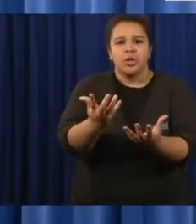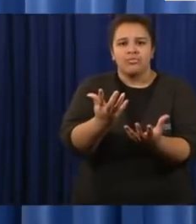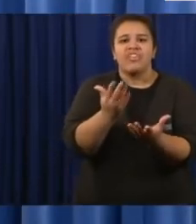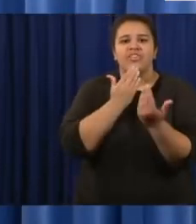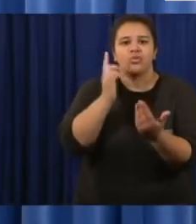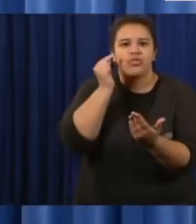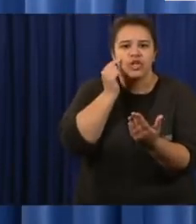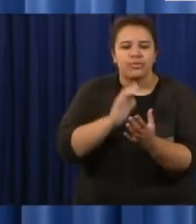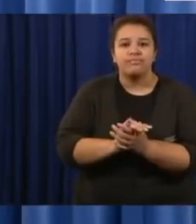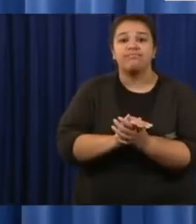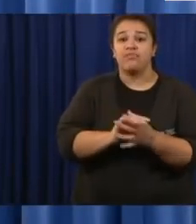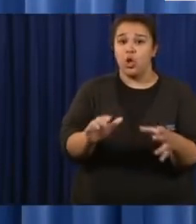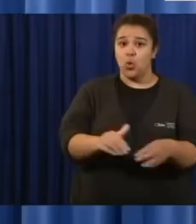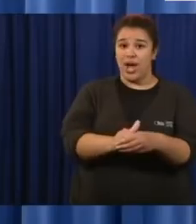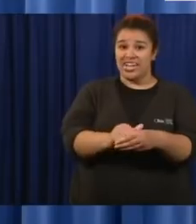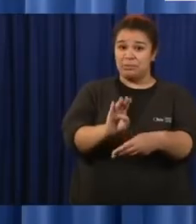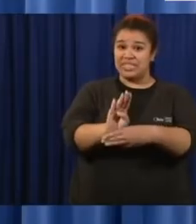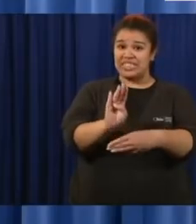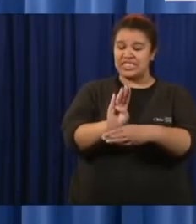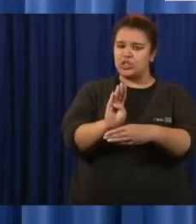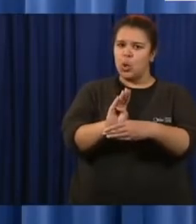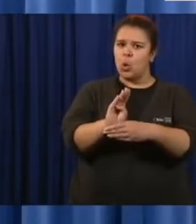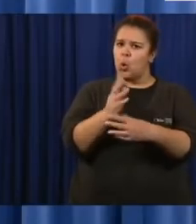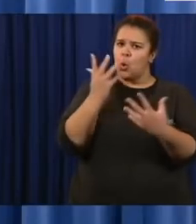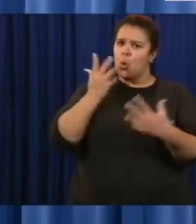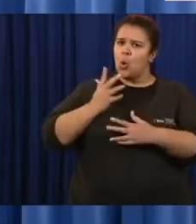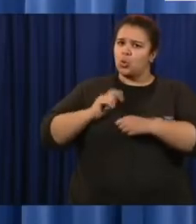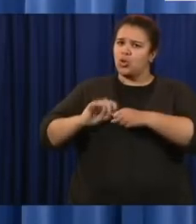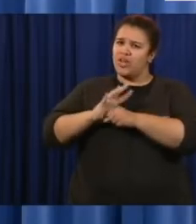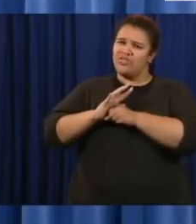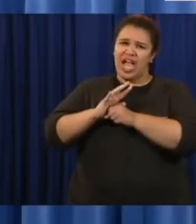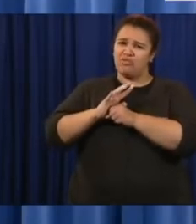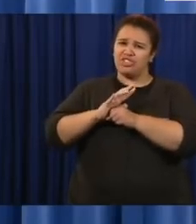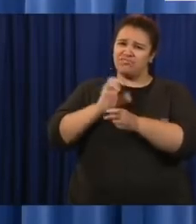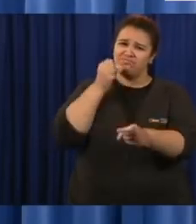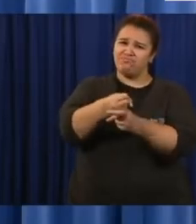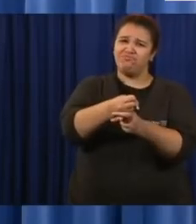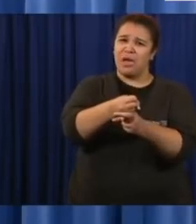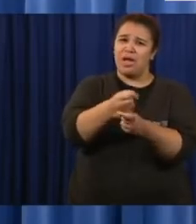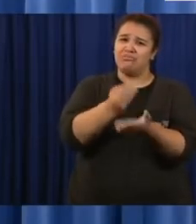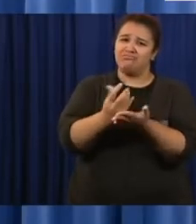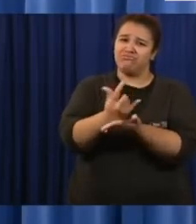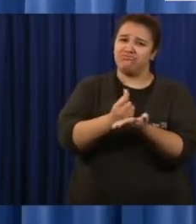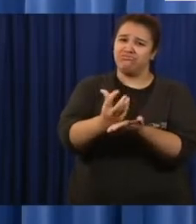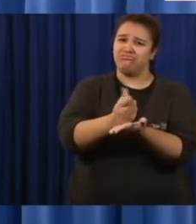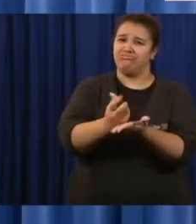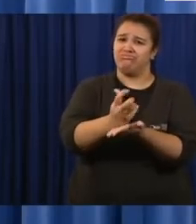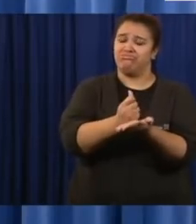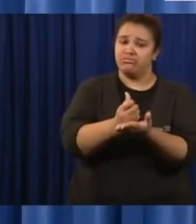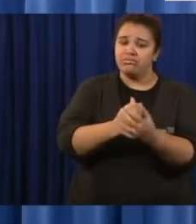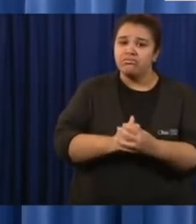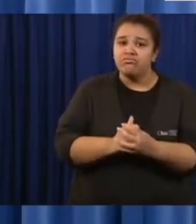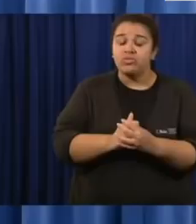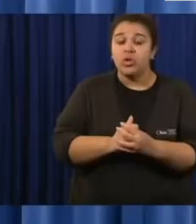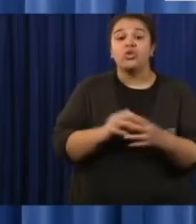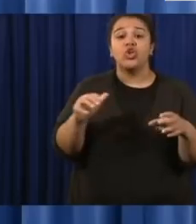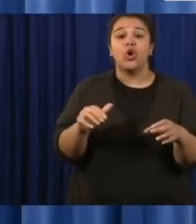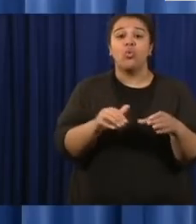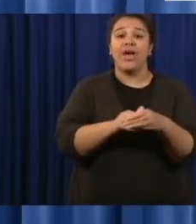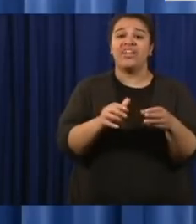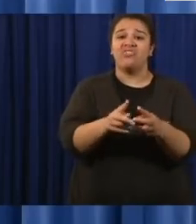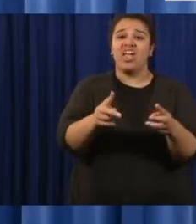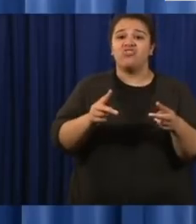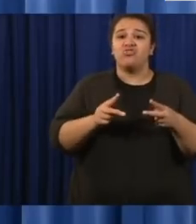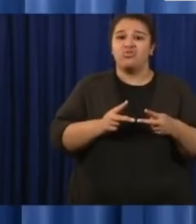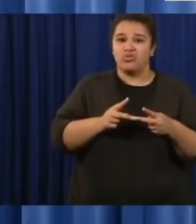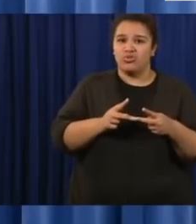As we approach the peak of the wedding season, your administration hasn't given a lot of guidance as to when wedding venues can reopen to allow